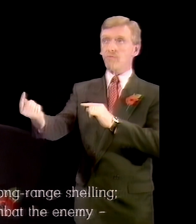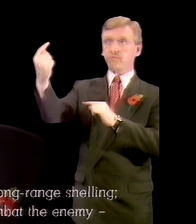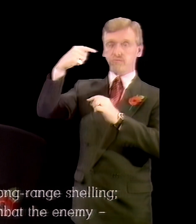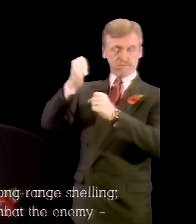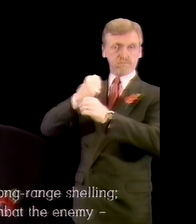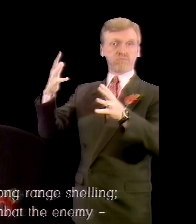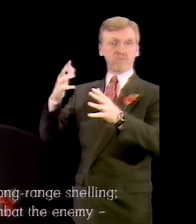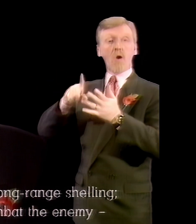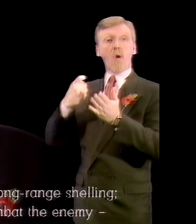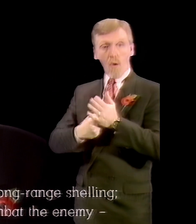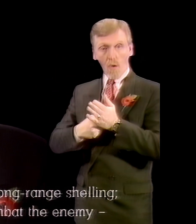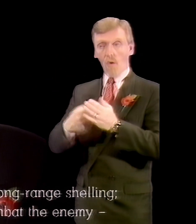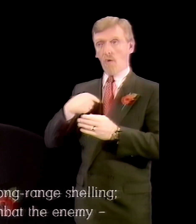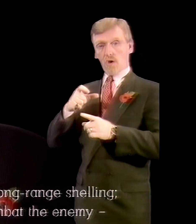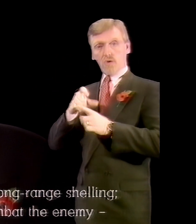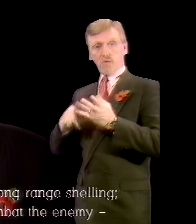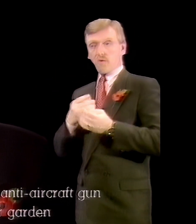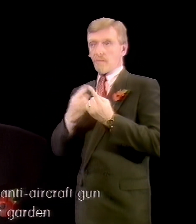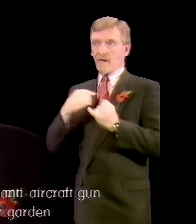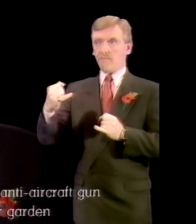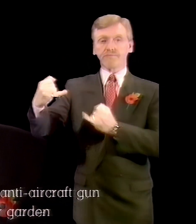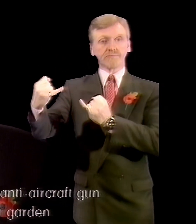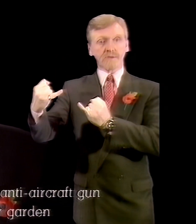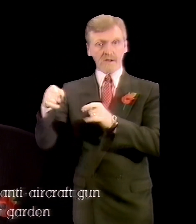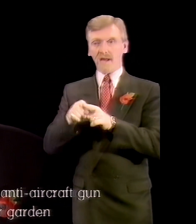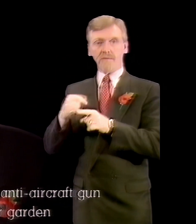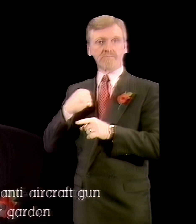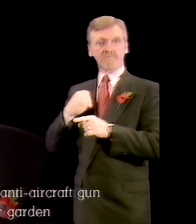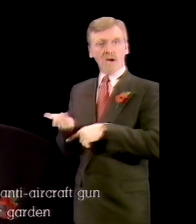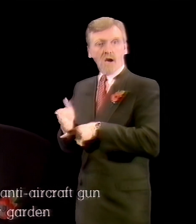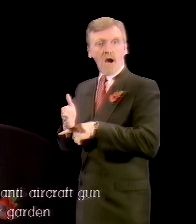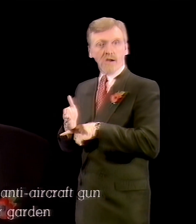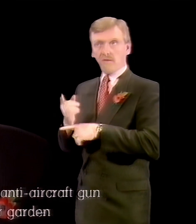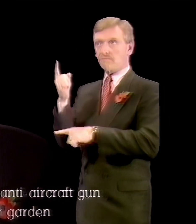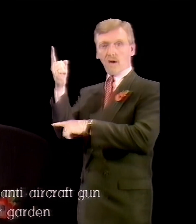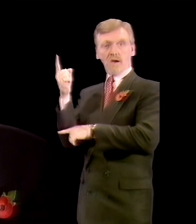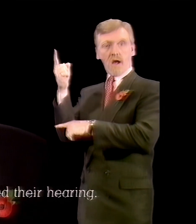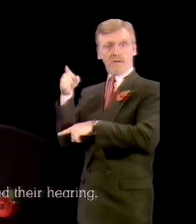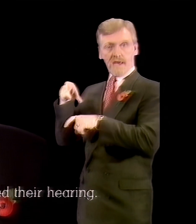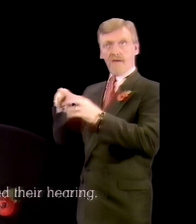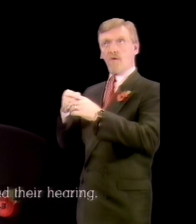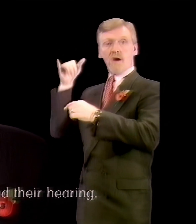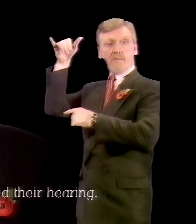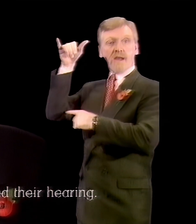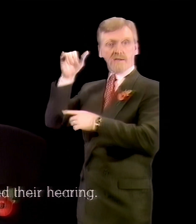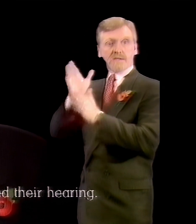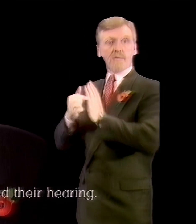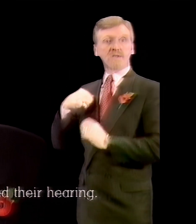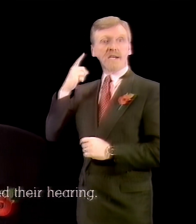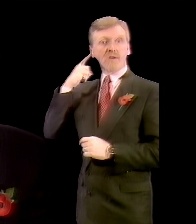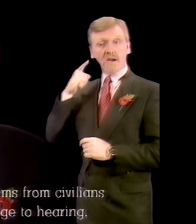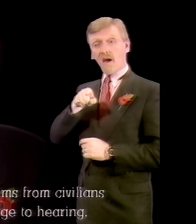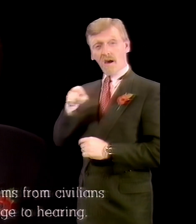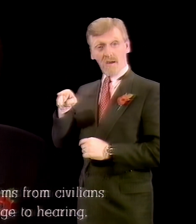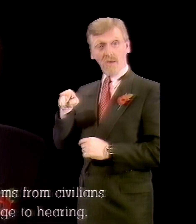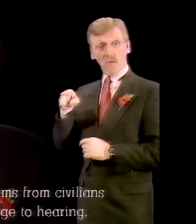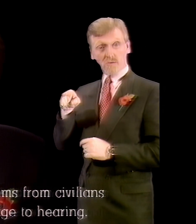or action to combat the enemy, which could be, for example, they had an anti-aircraft gun in their back garden, which damaged their hearing. And in those cases, most